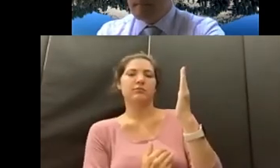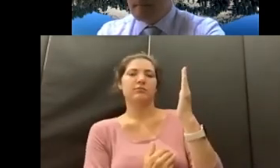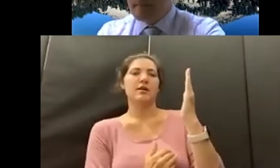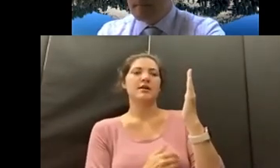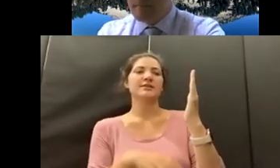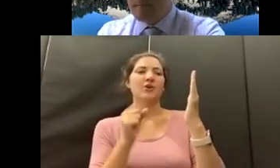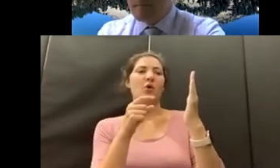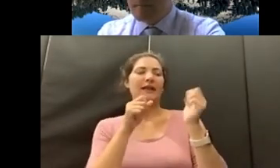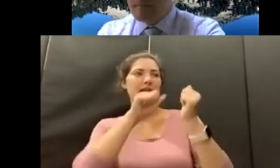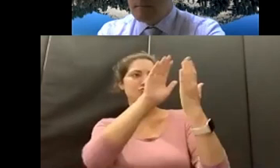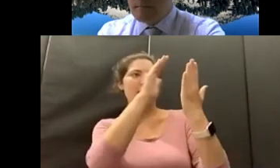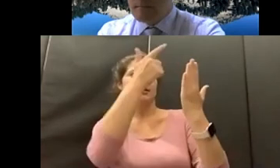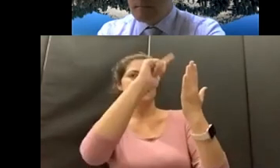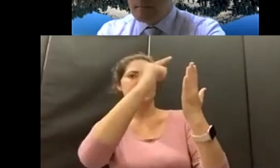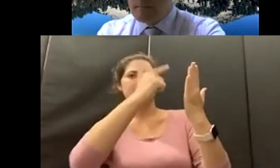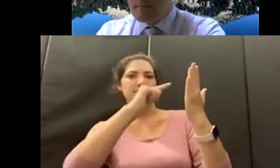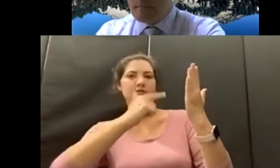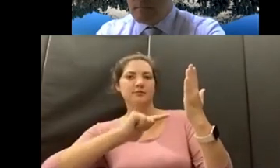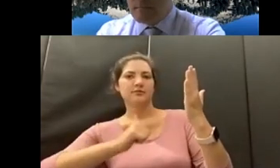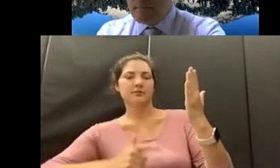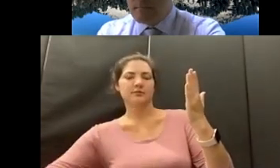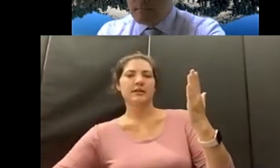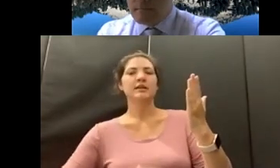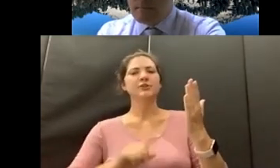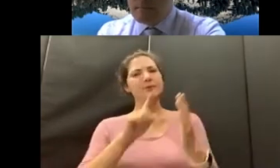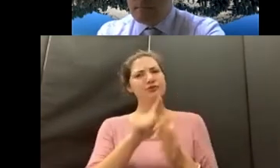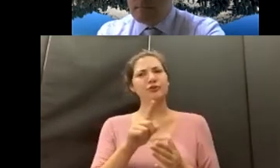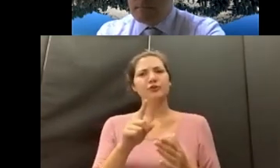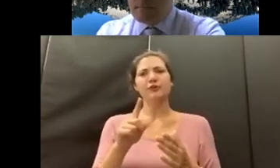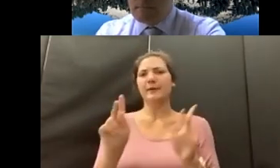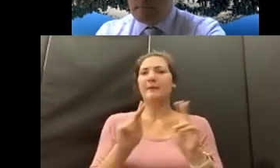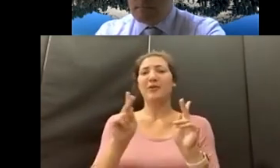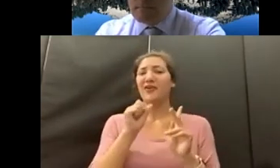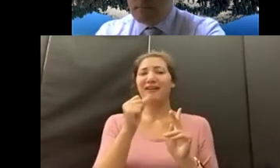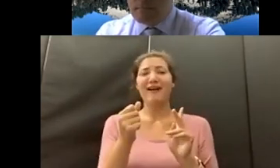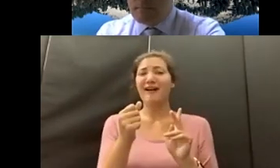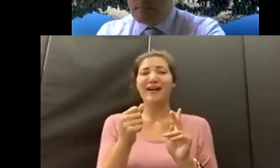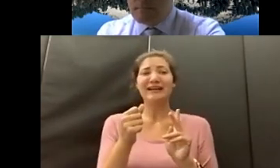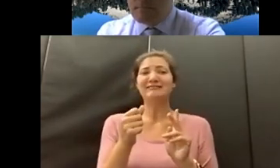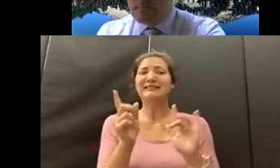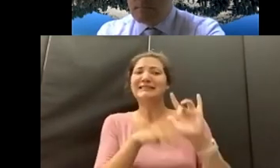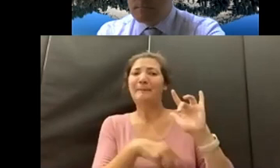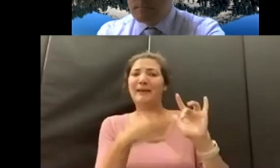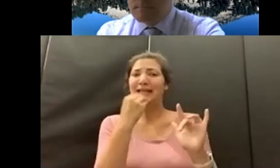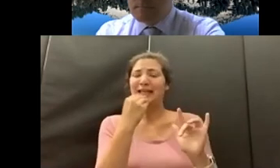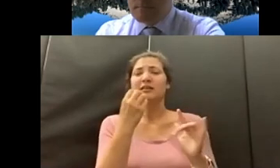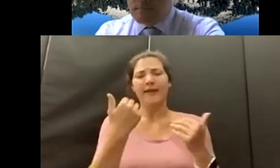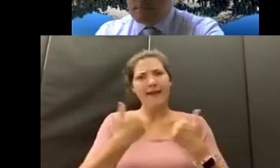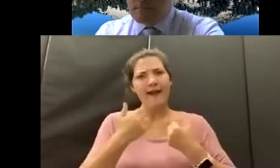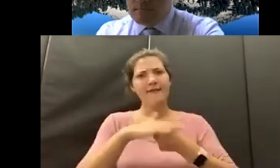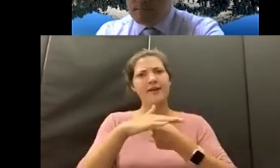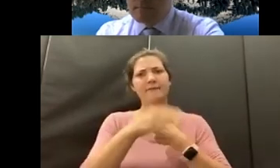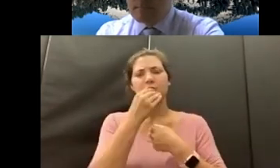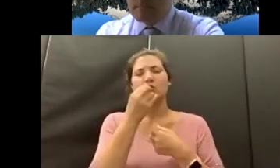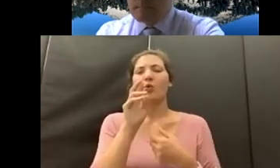making sure that, folks aren't going and skipping meals or taking